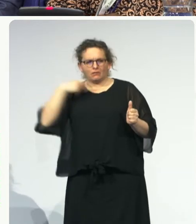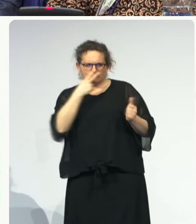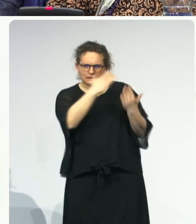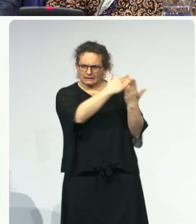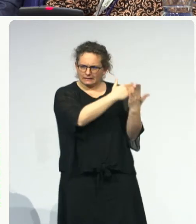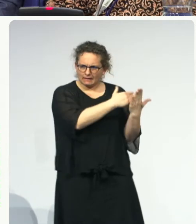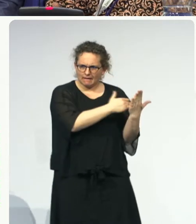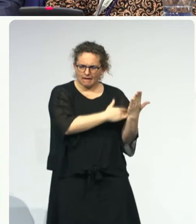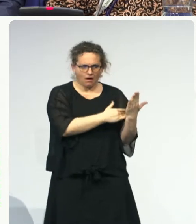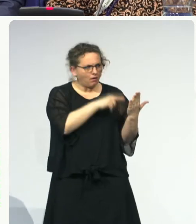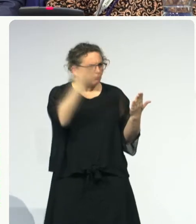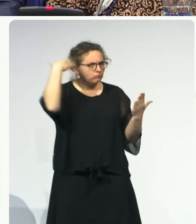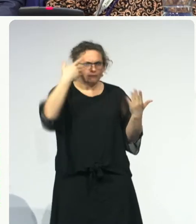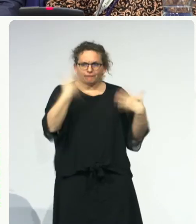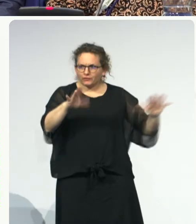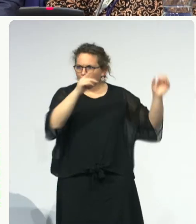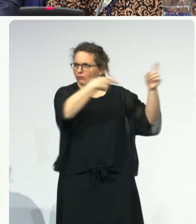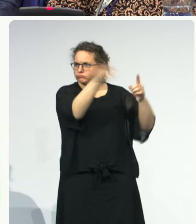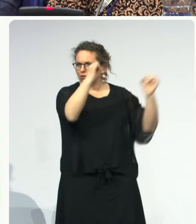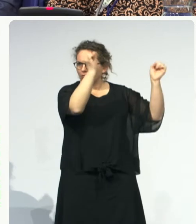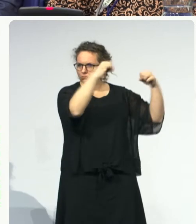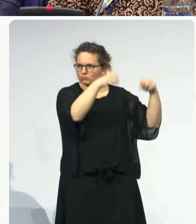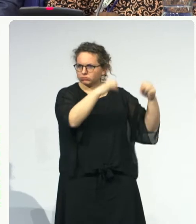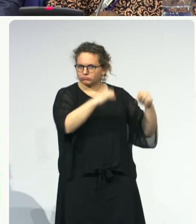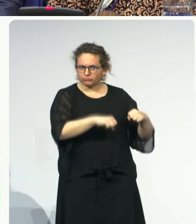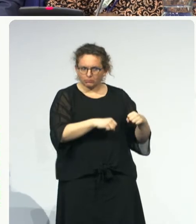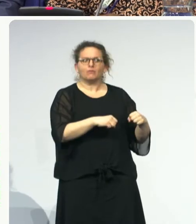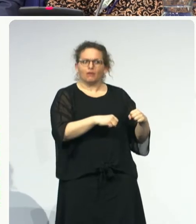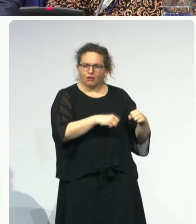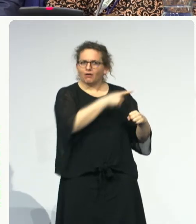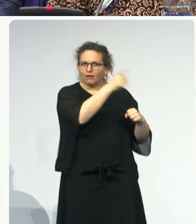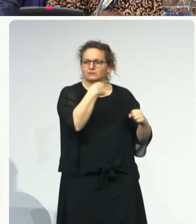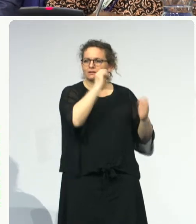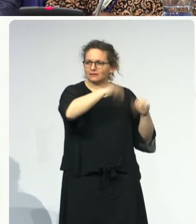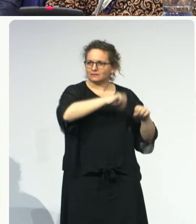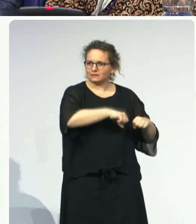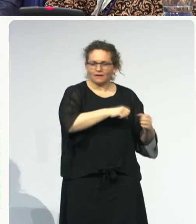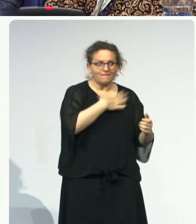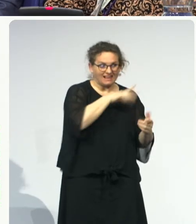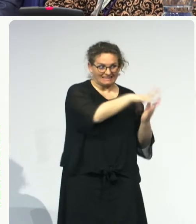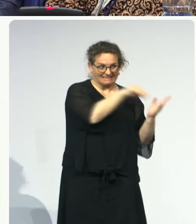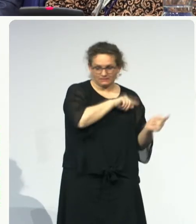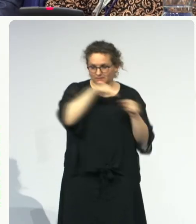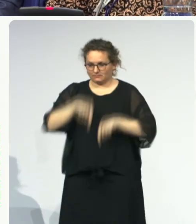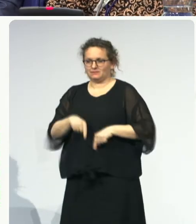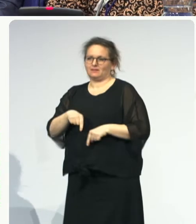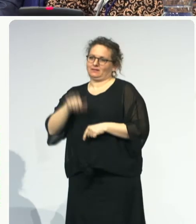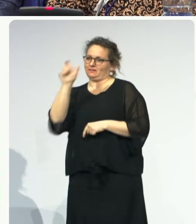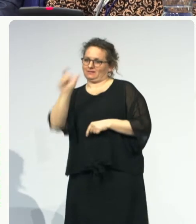and Framework for Action. So the Ministry of Education and Vocational